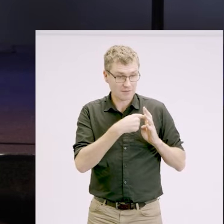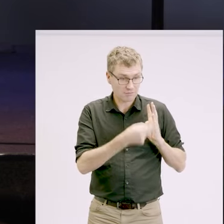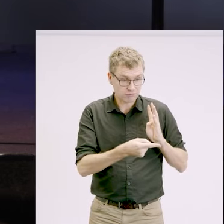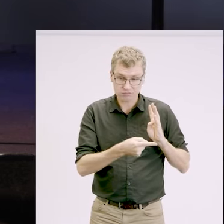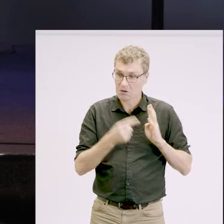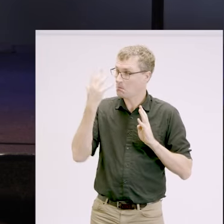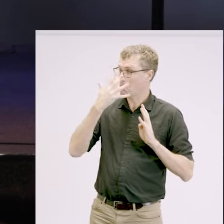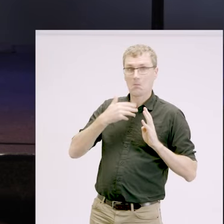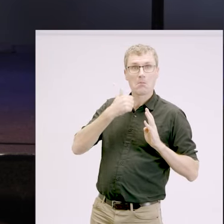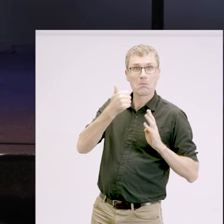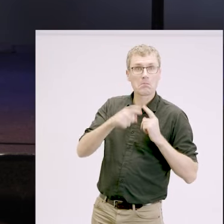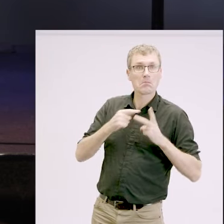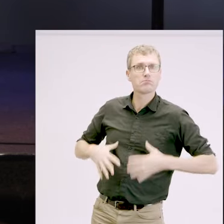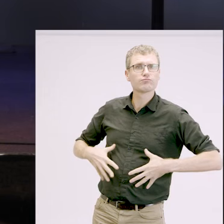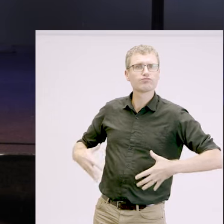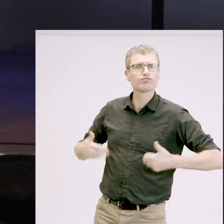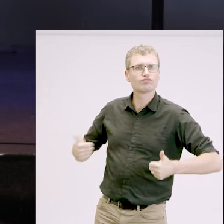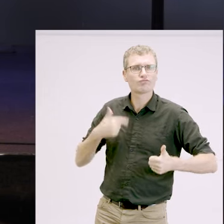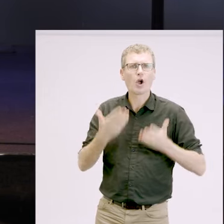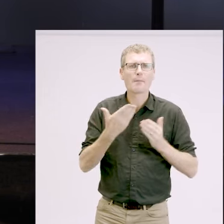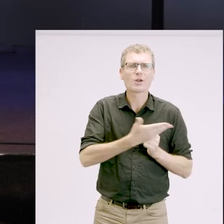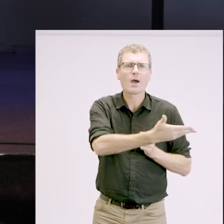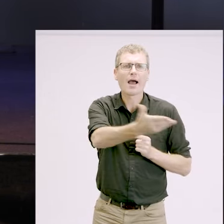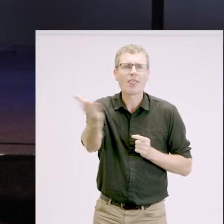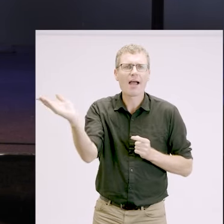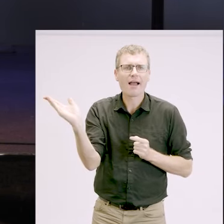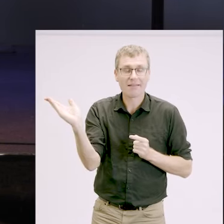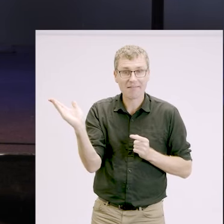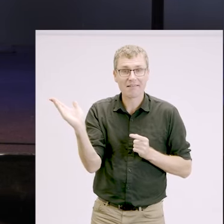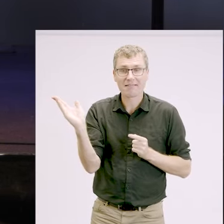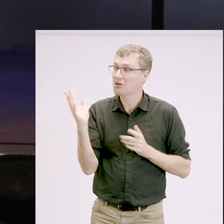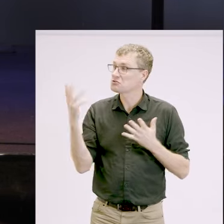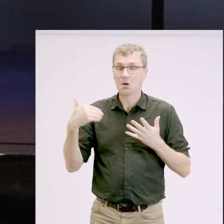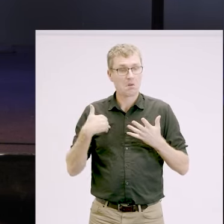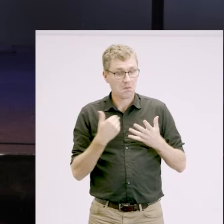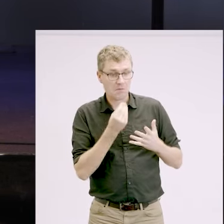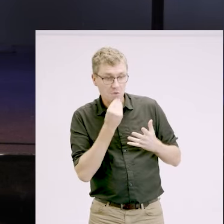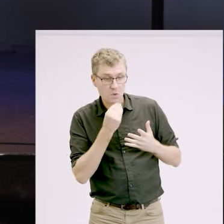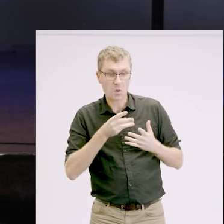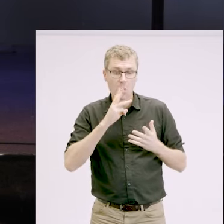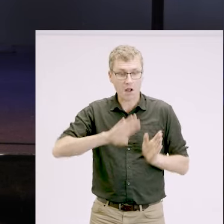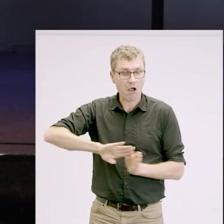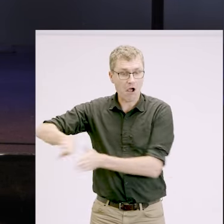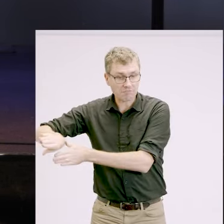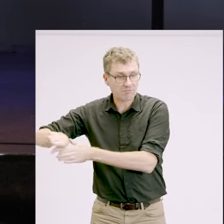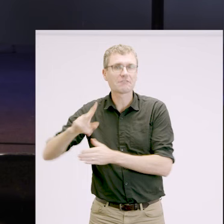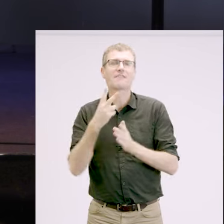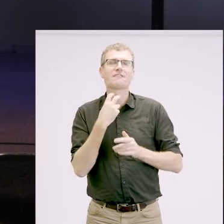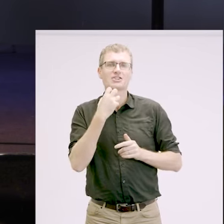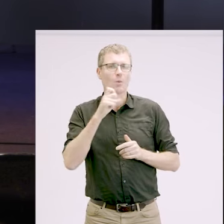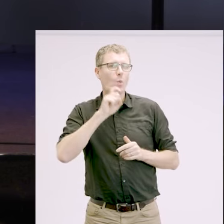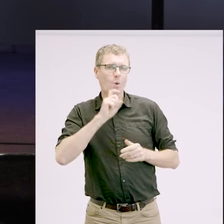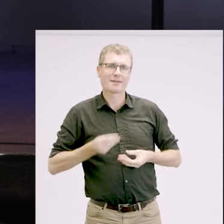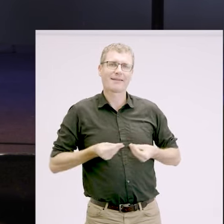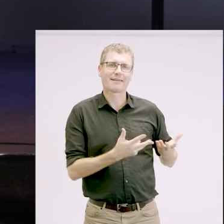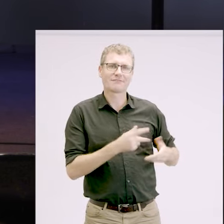in the end they were in better appearance and fatter in flesh than all the youths who ate the king's food. So the steward took away their